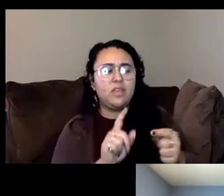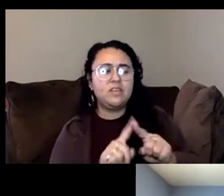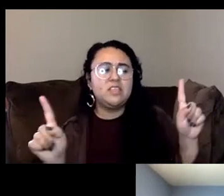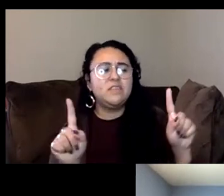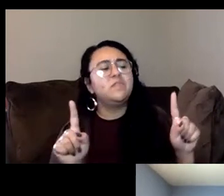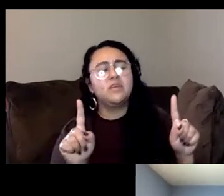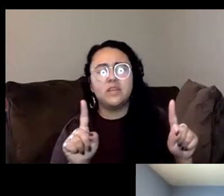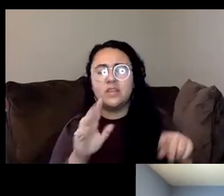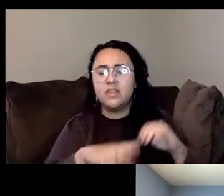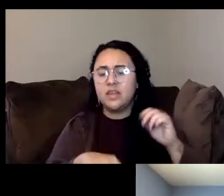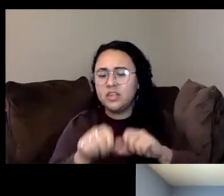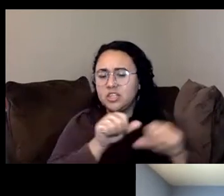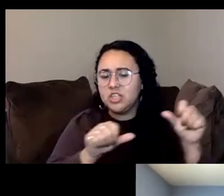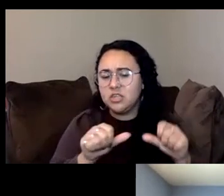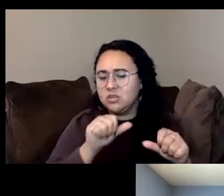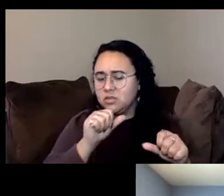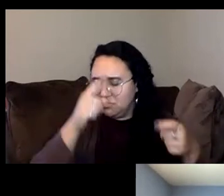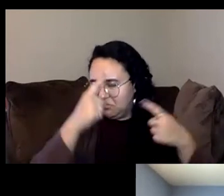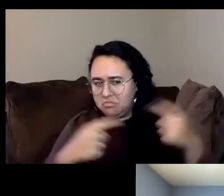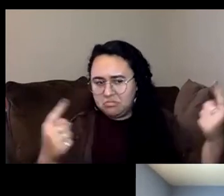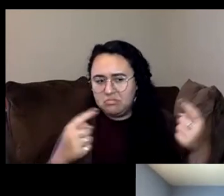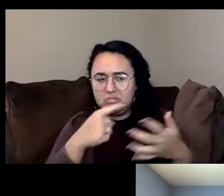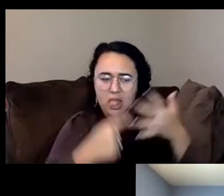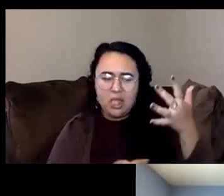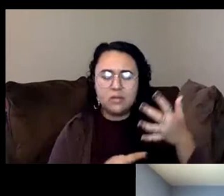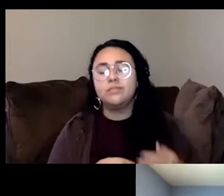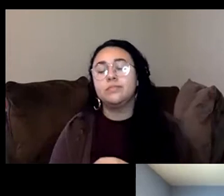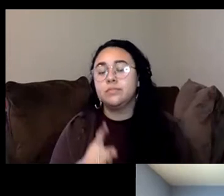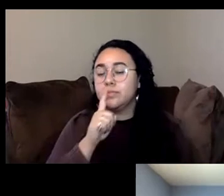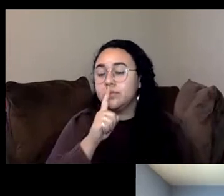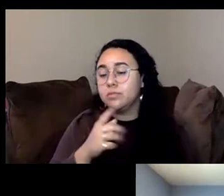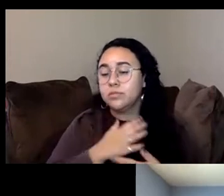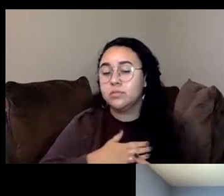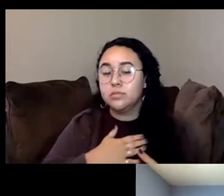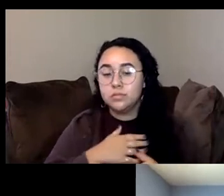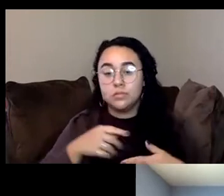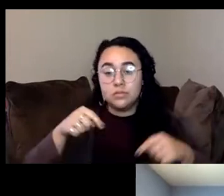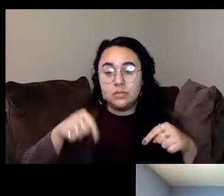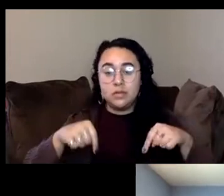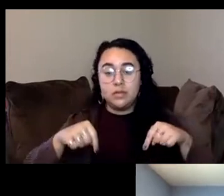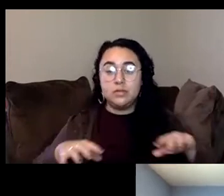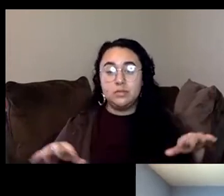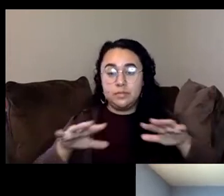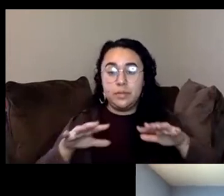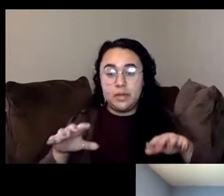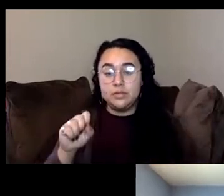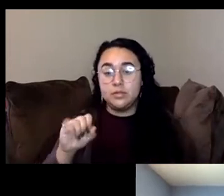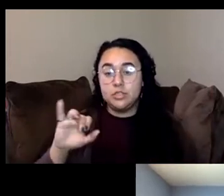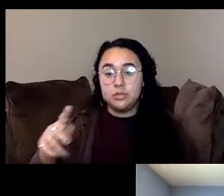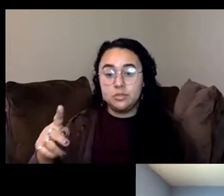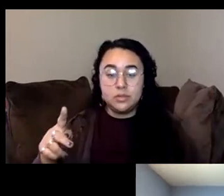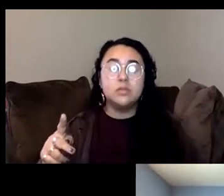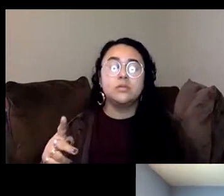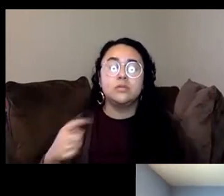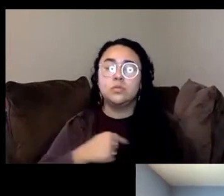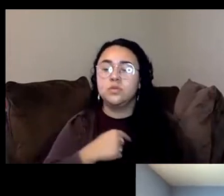things that we don't agree on. And I think one of the things I so appreciate about being in the space here with SJP is that we talk about,